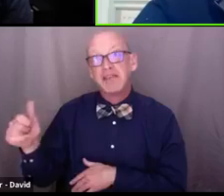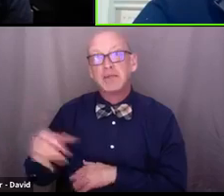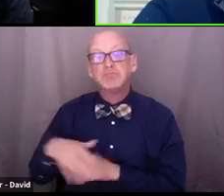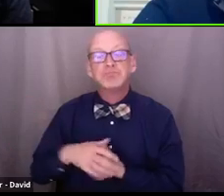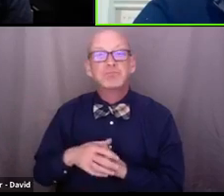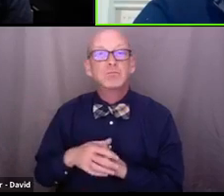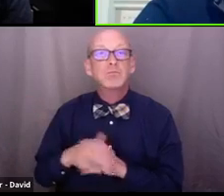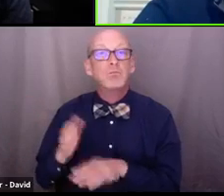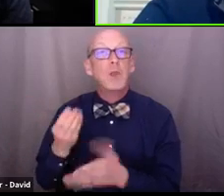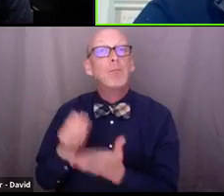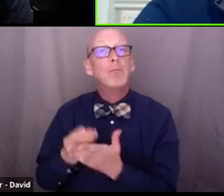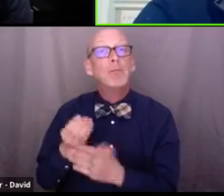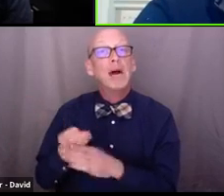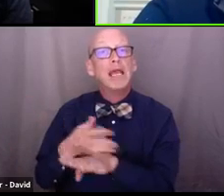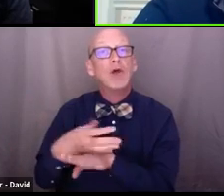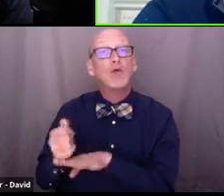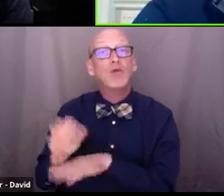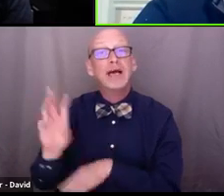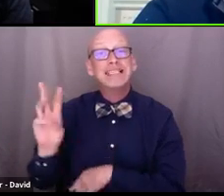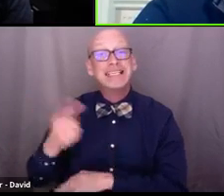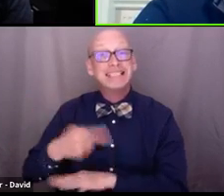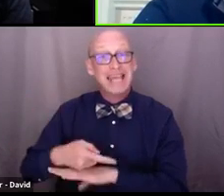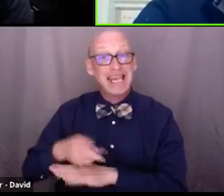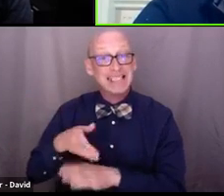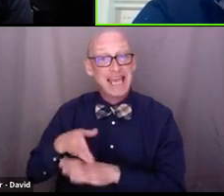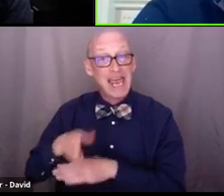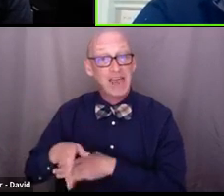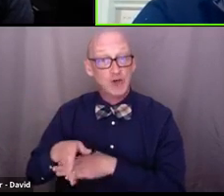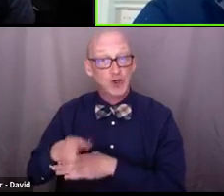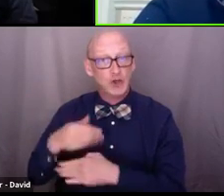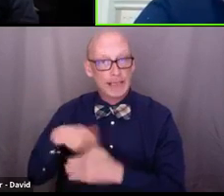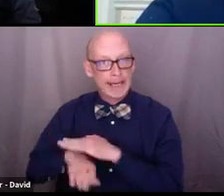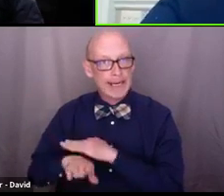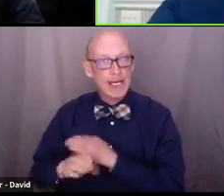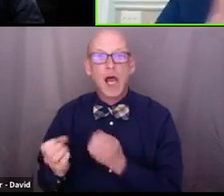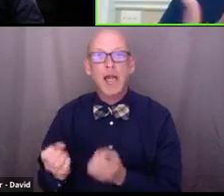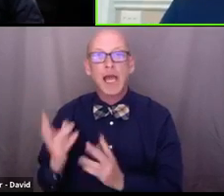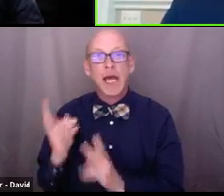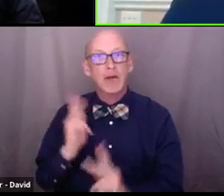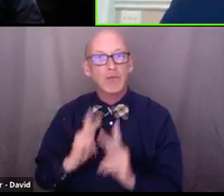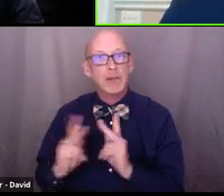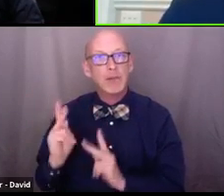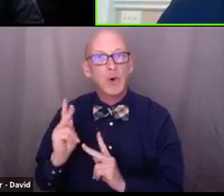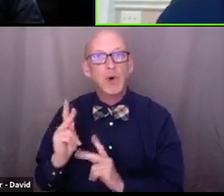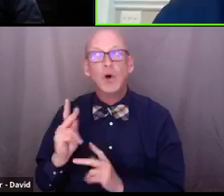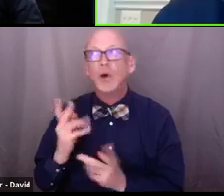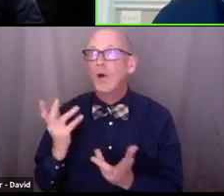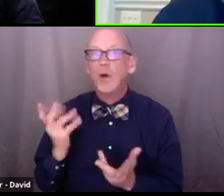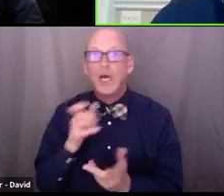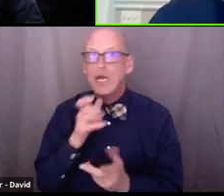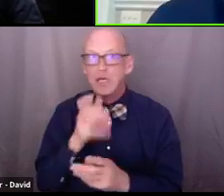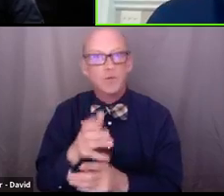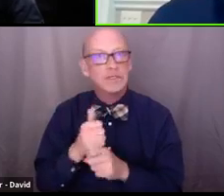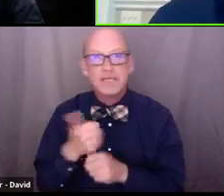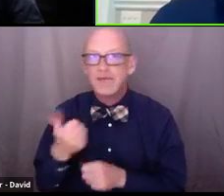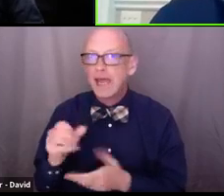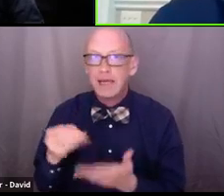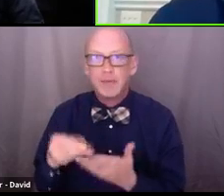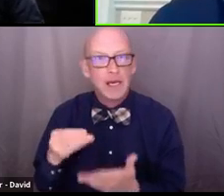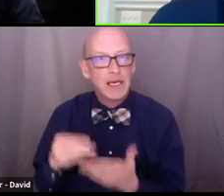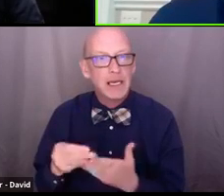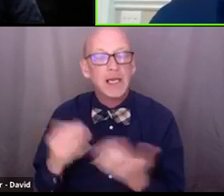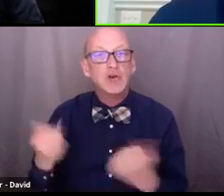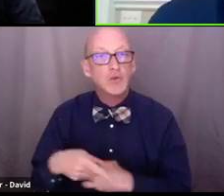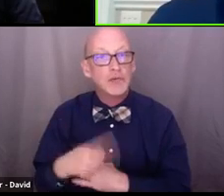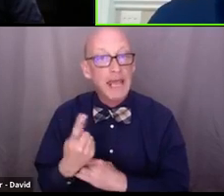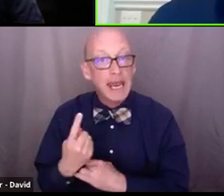money ran out less than 6 days after they were able to get in. So a lot of the folks we're talking about did not receive the funds.